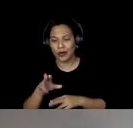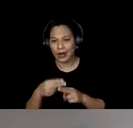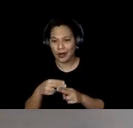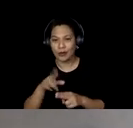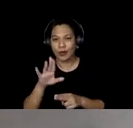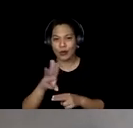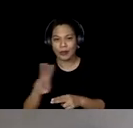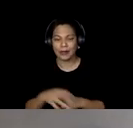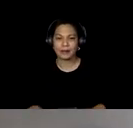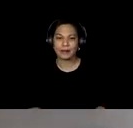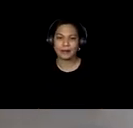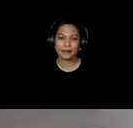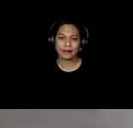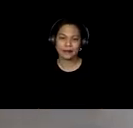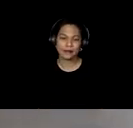otherwise.